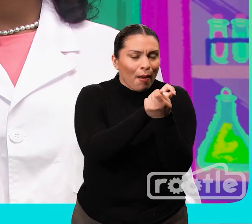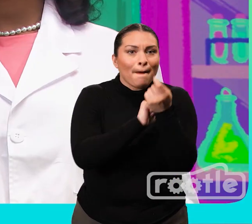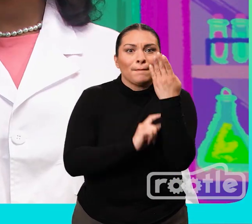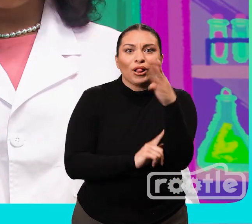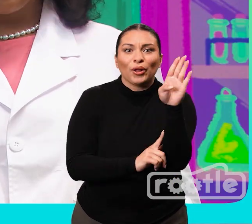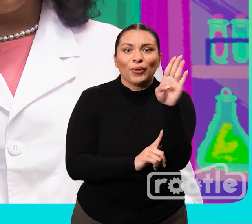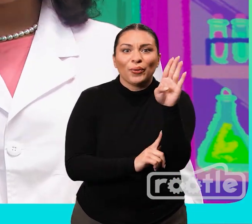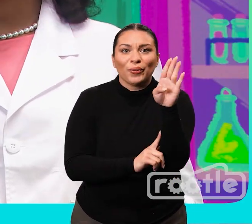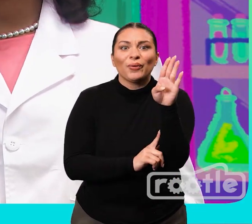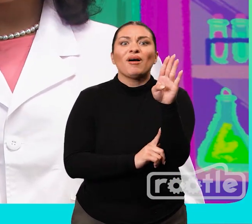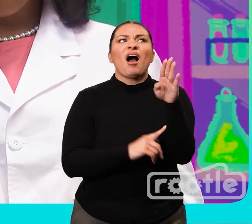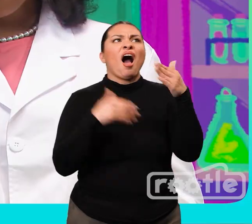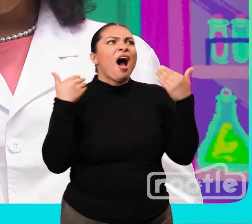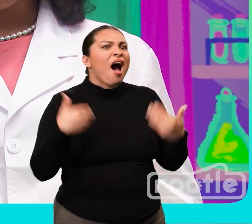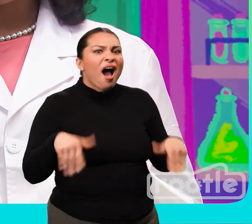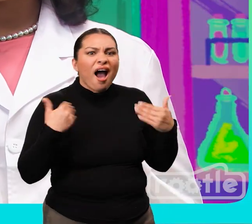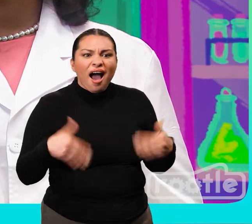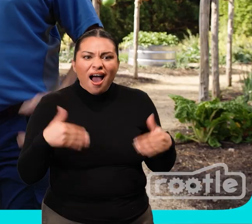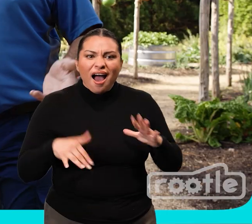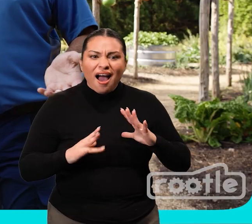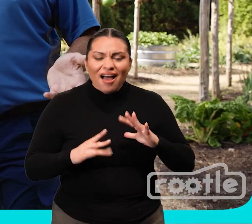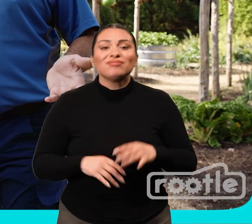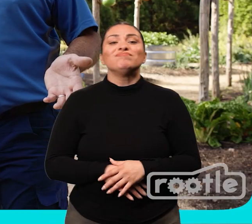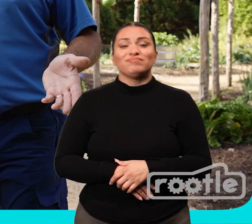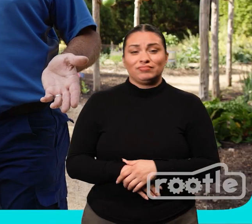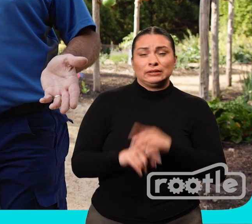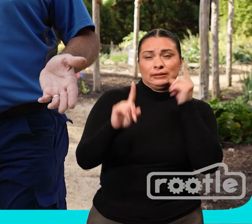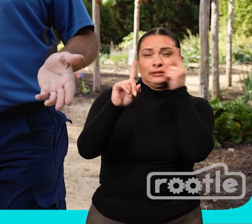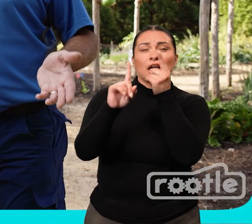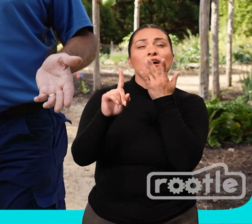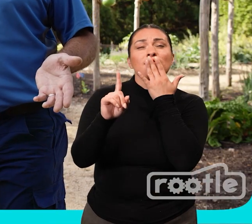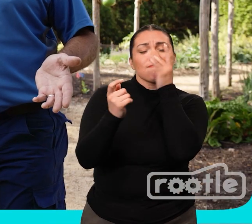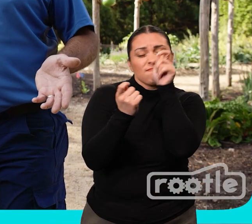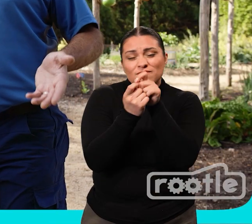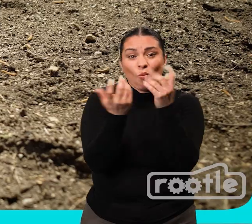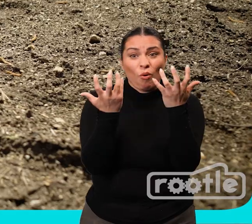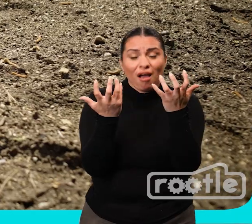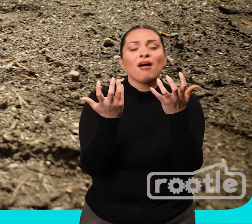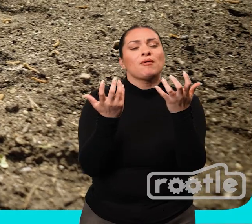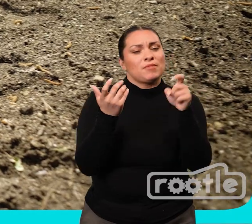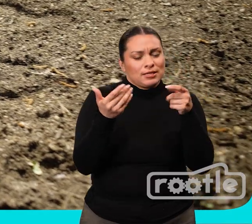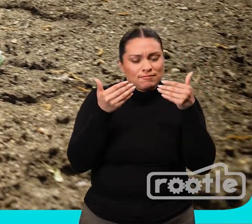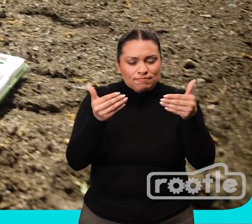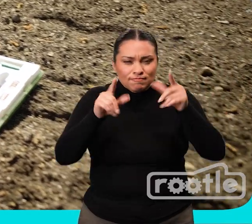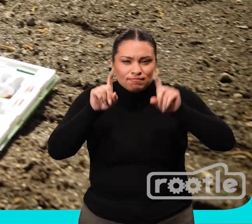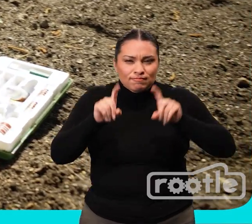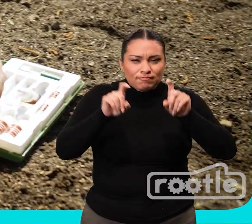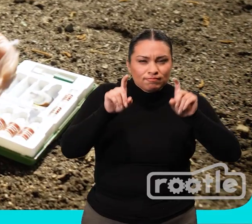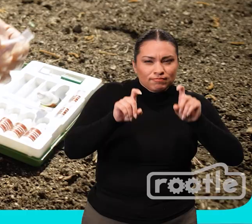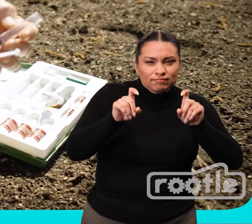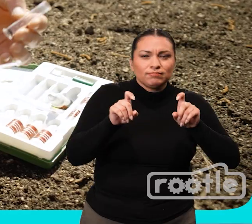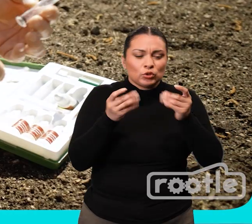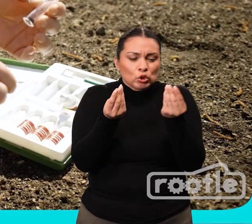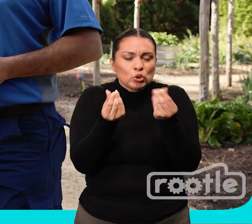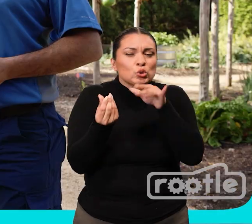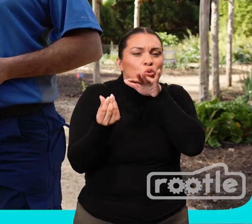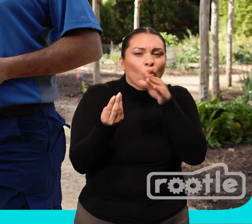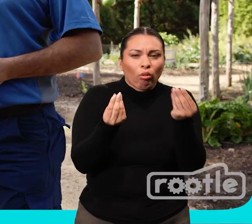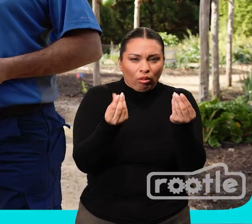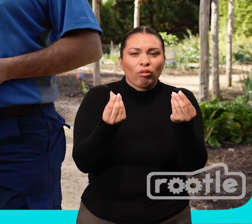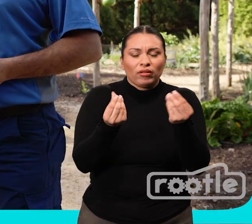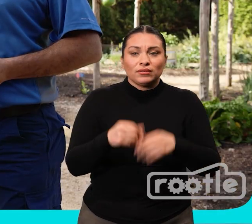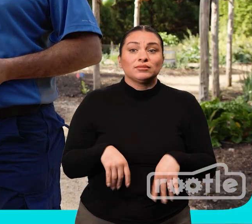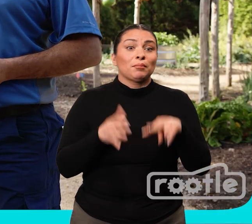blue. Wow, cool. To make sure that we get the color we want, we have to test the pH of the soil. So, when